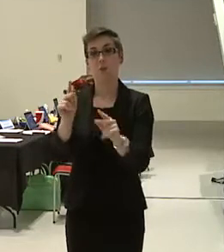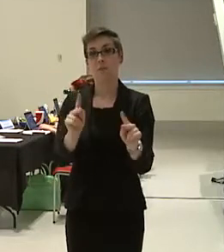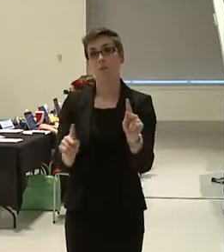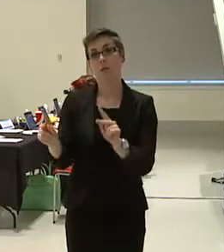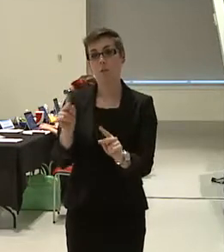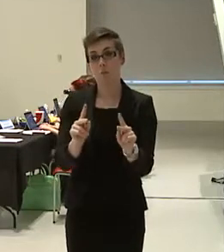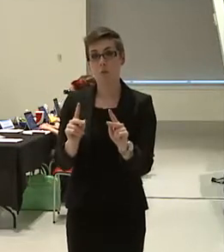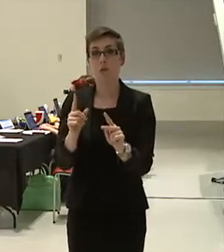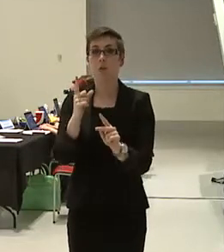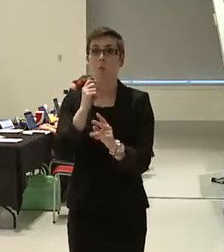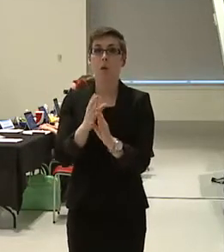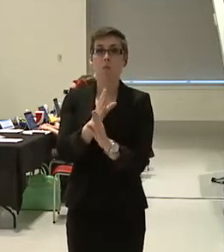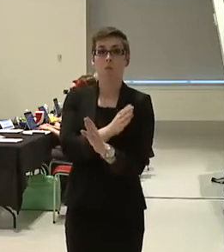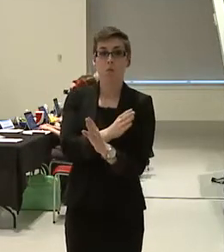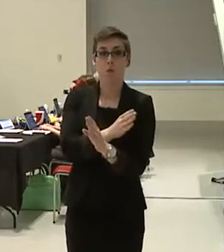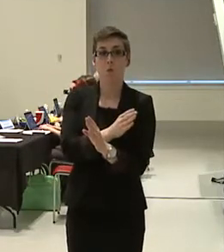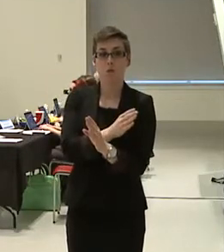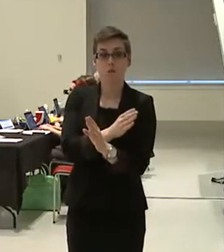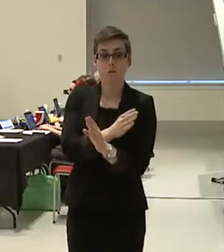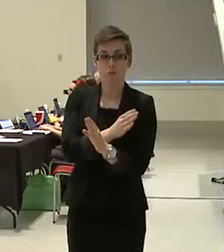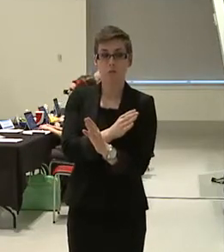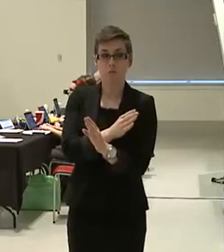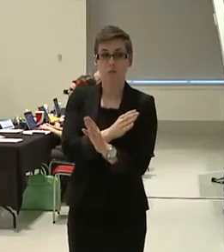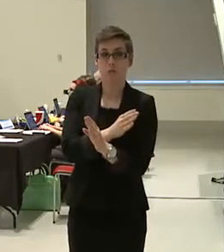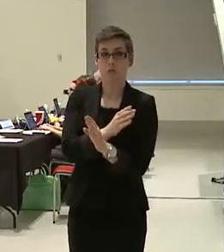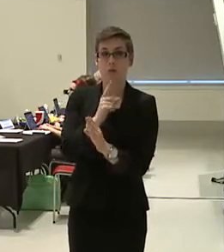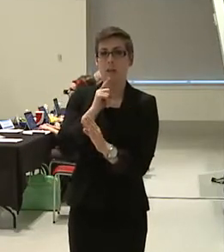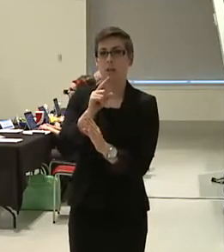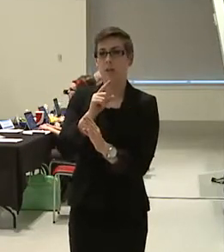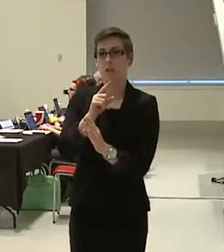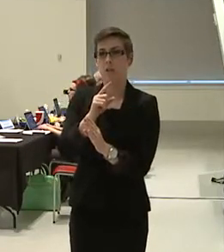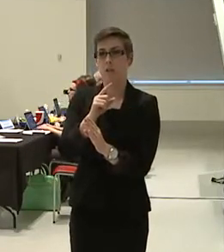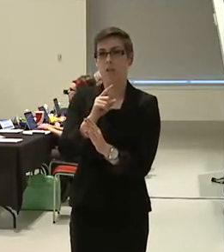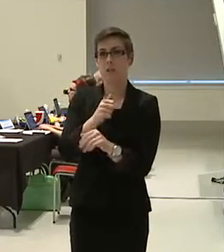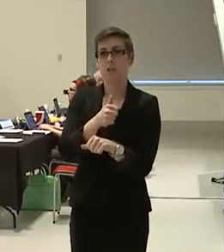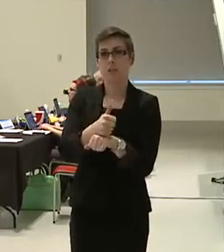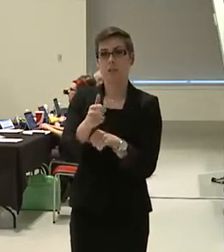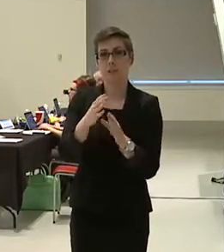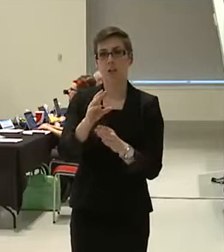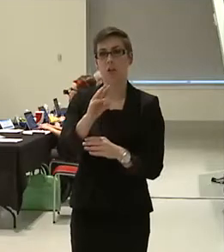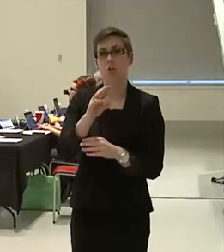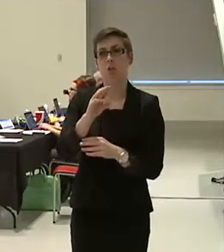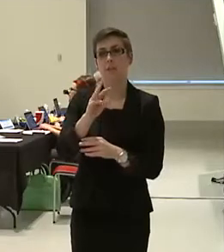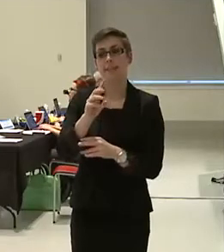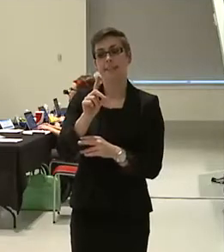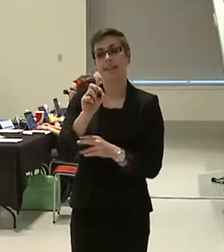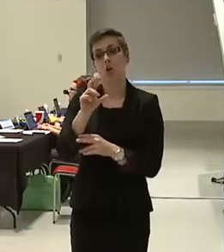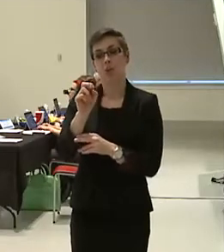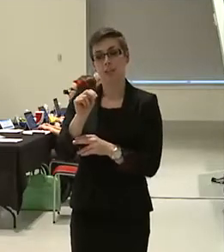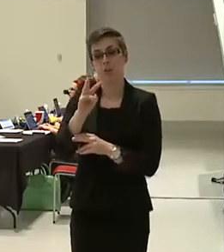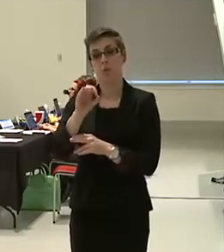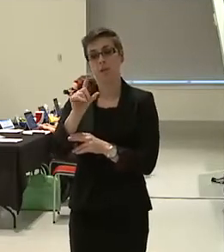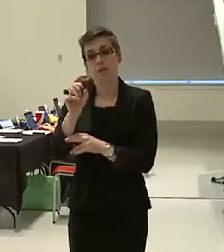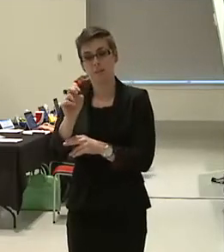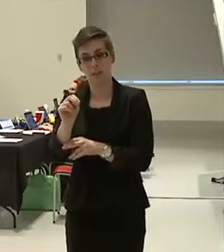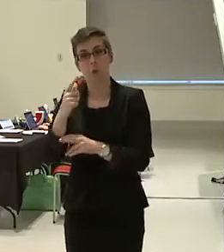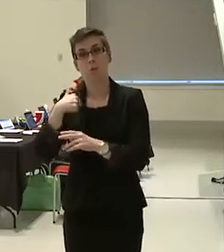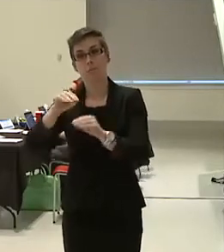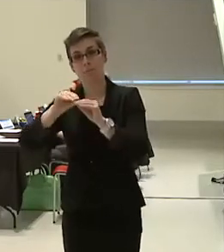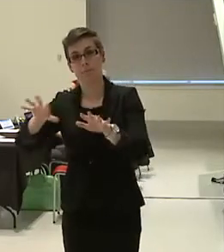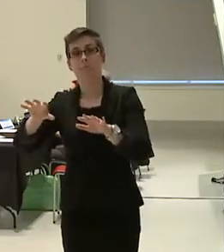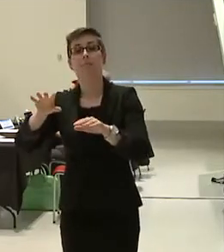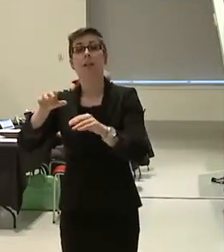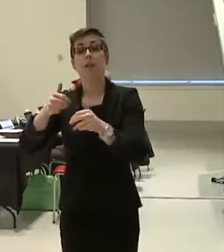before the no indictment of Darren Wilson, we had people sign up for a text message alert to get the notice, and